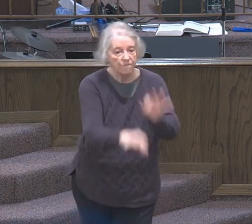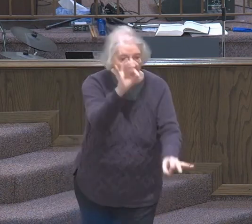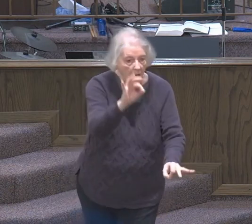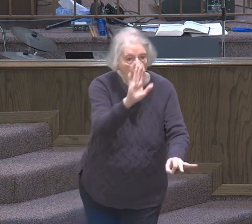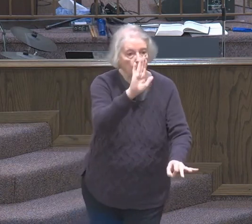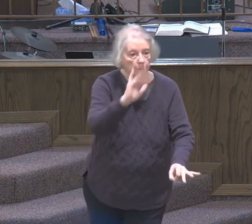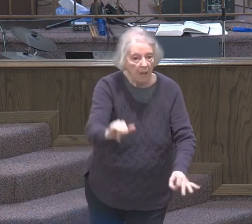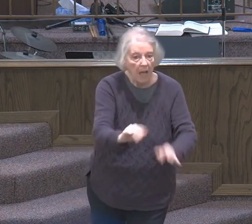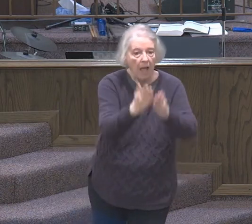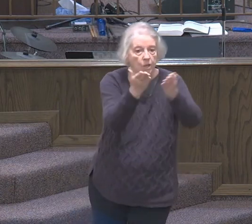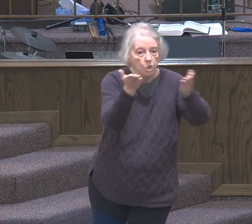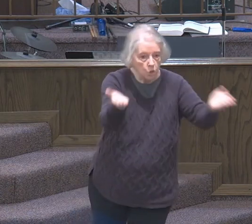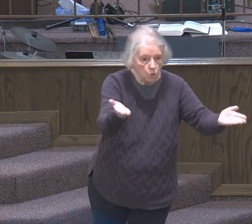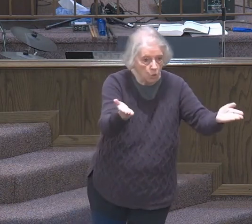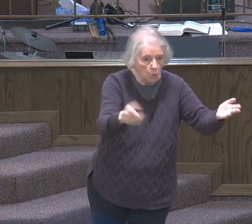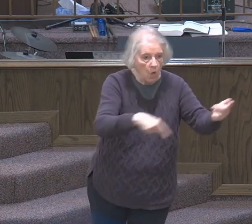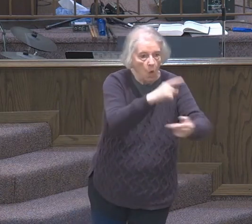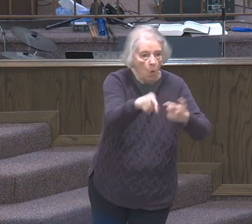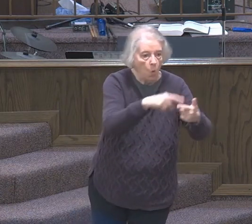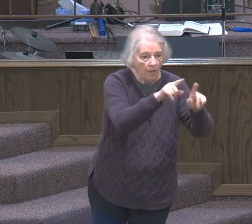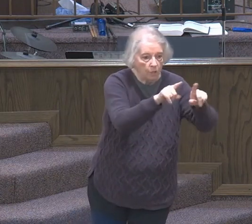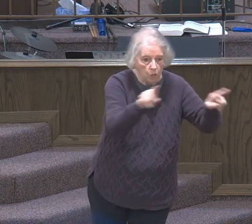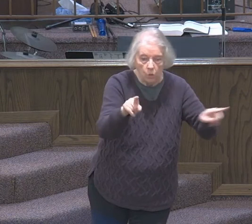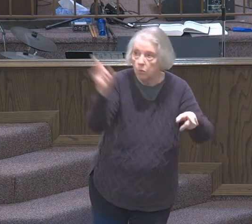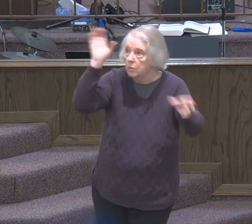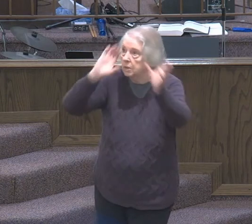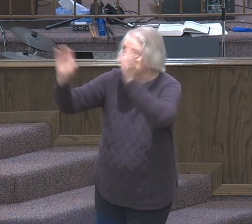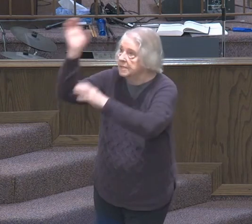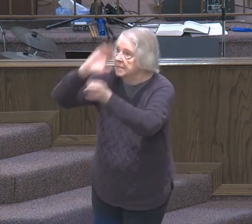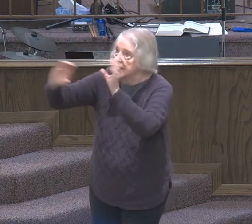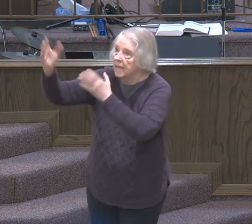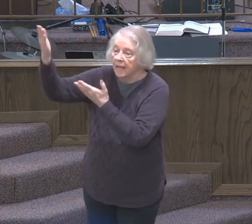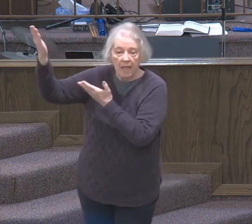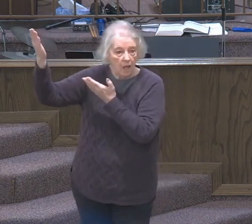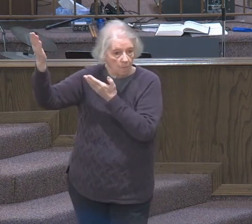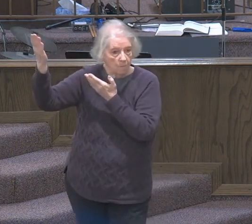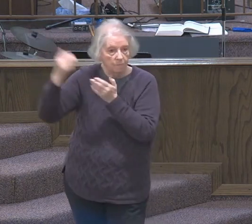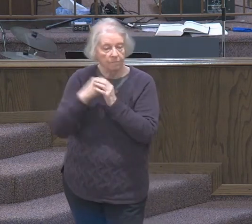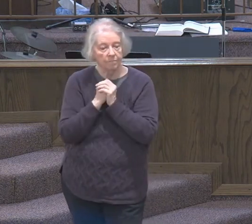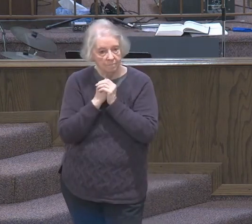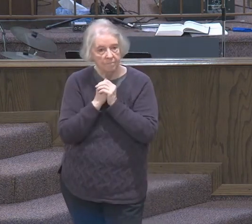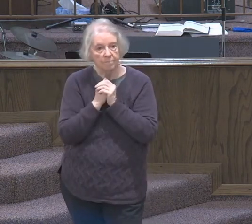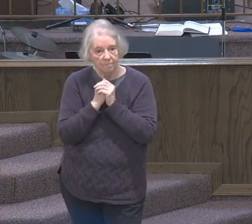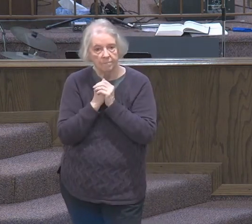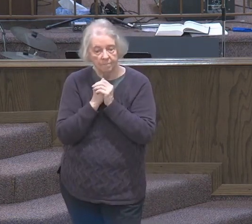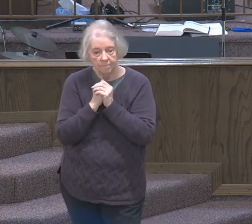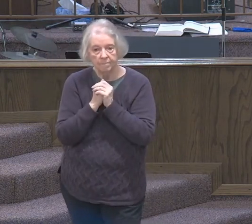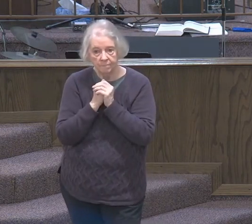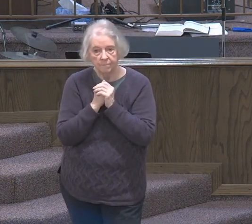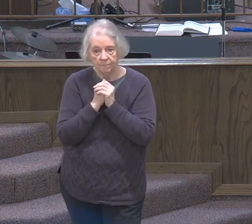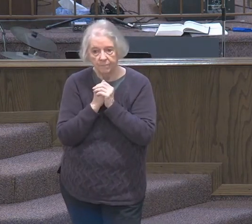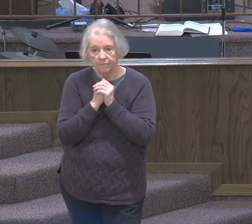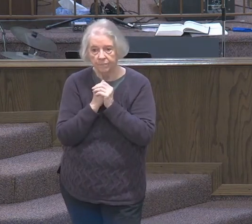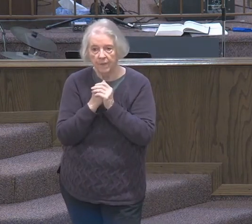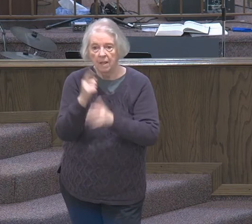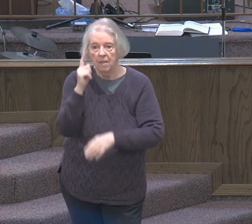and their children. Verse 13, they stood before the Lord looking, and it says their eyes